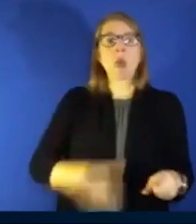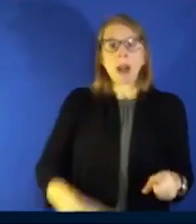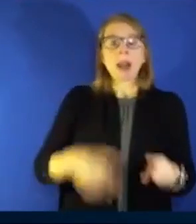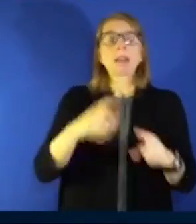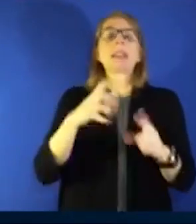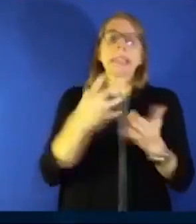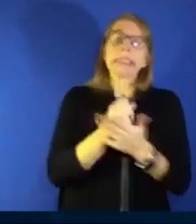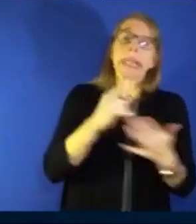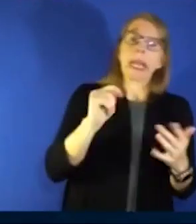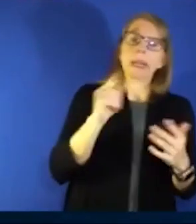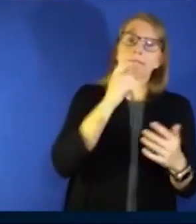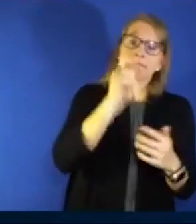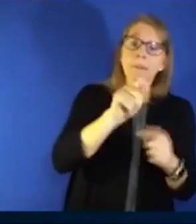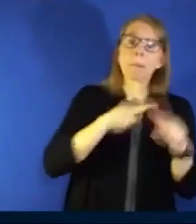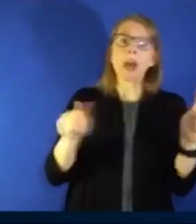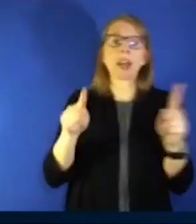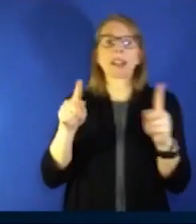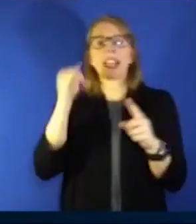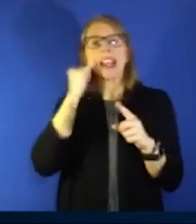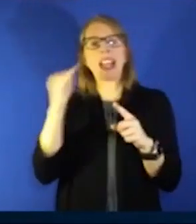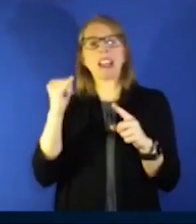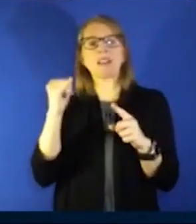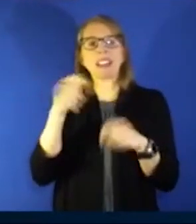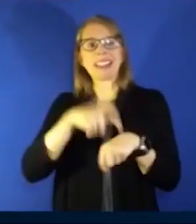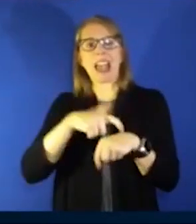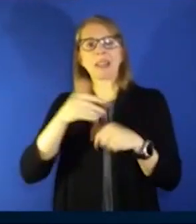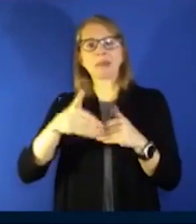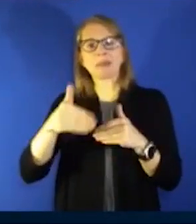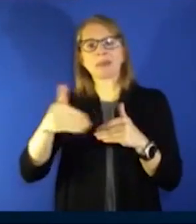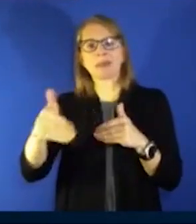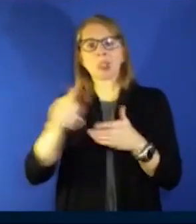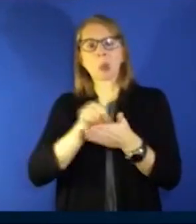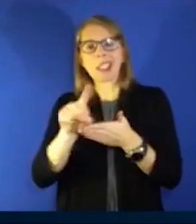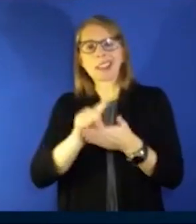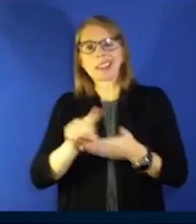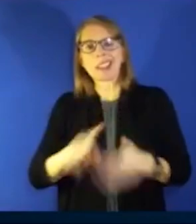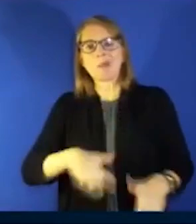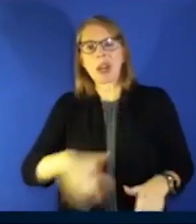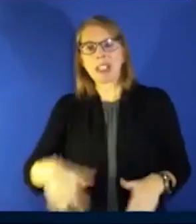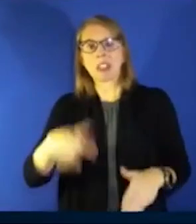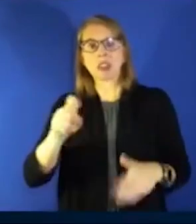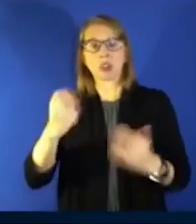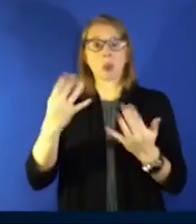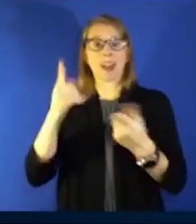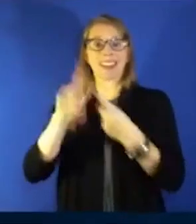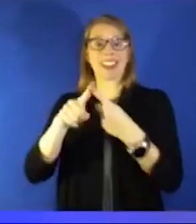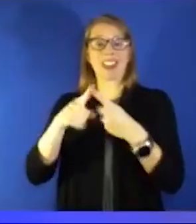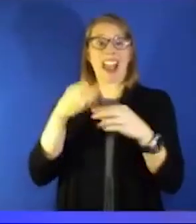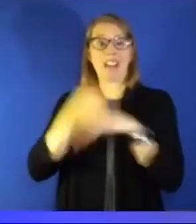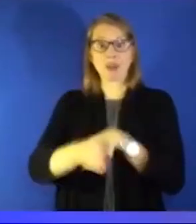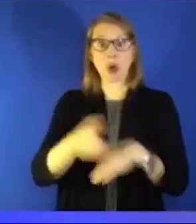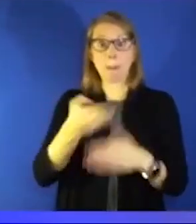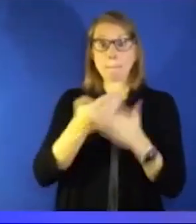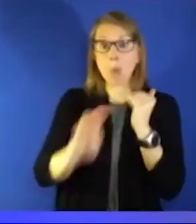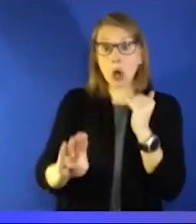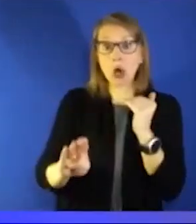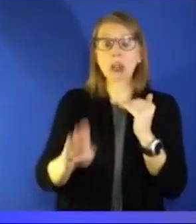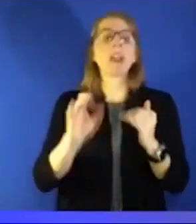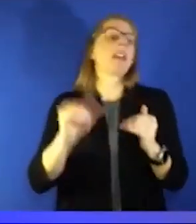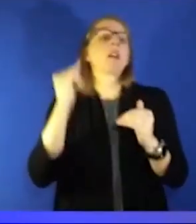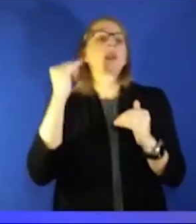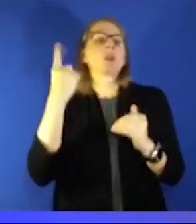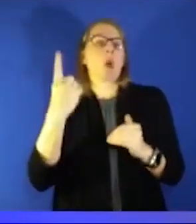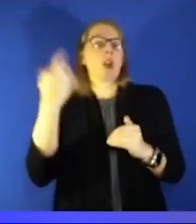if you're past a certain amount of time, should you hold out until after you've given birth? Or that was one of the reasons we looked at